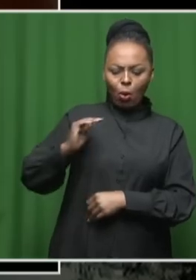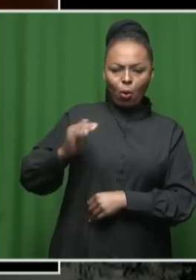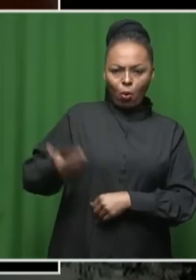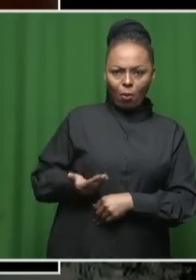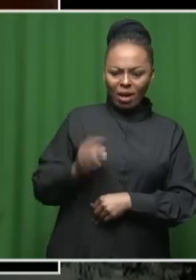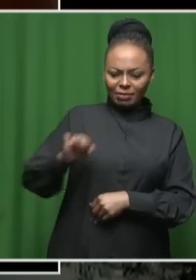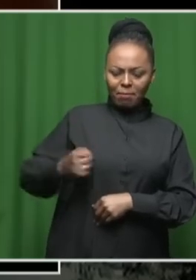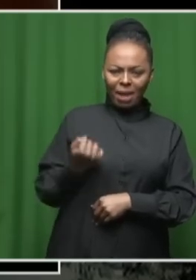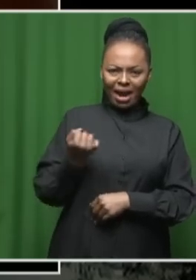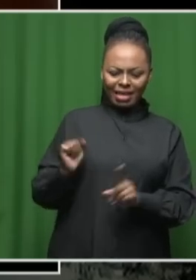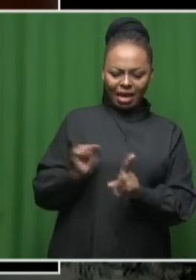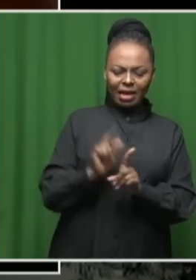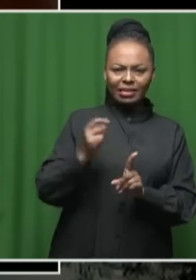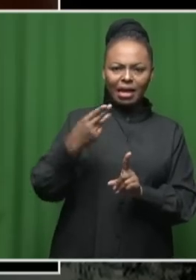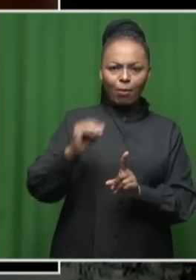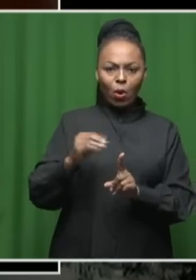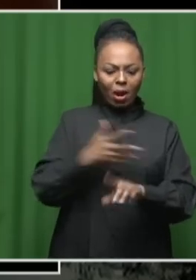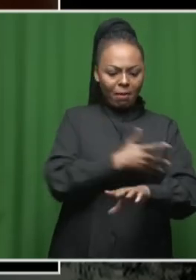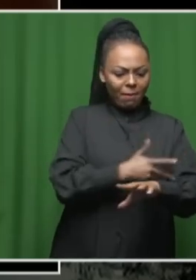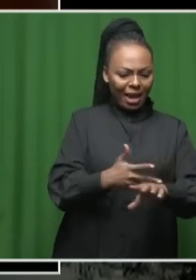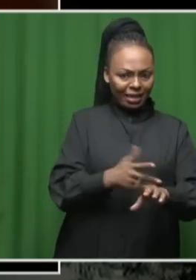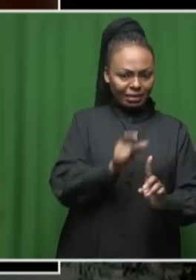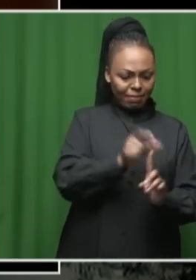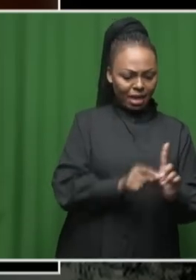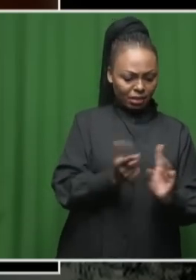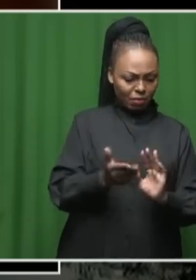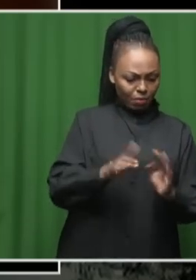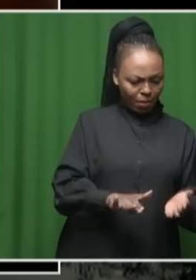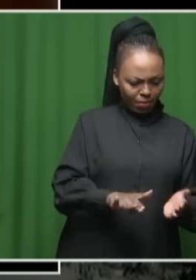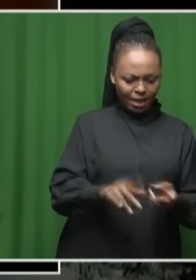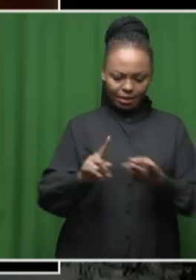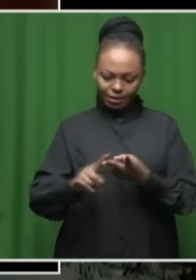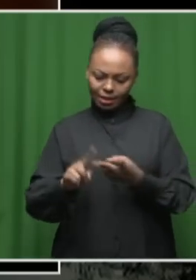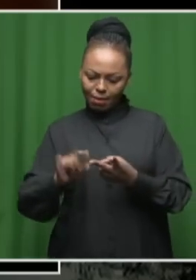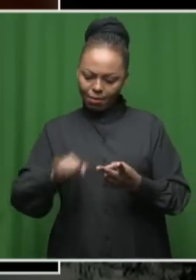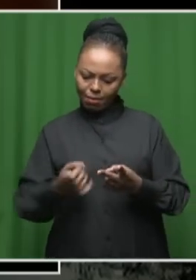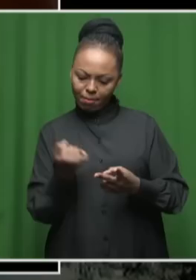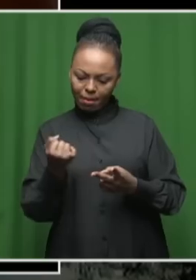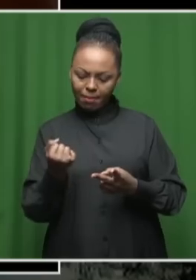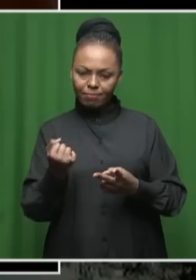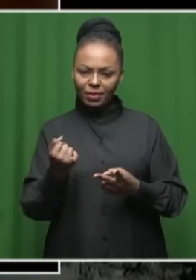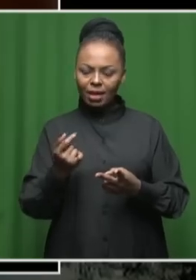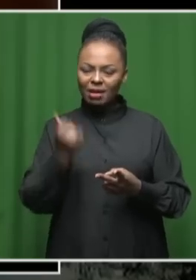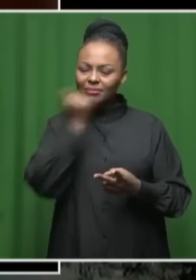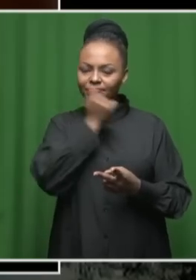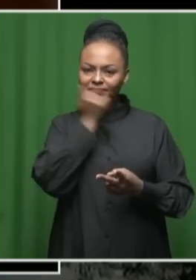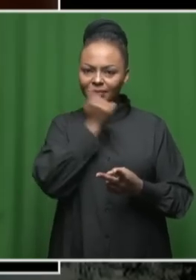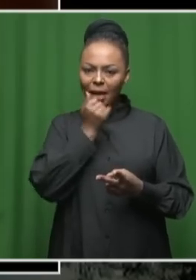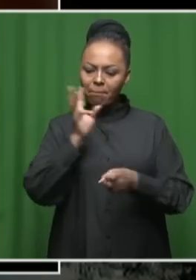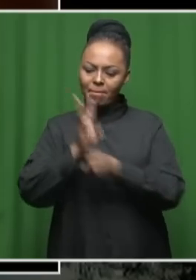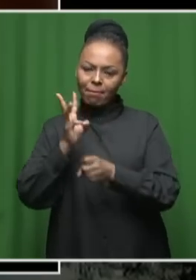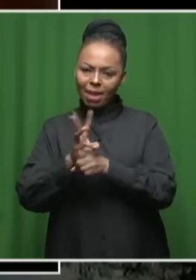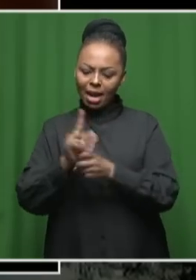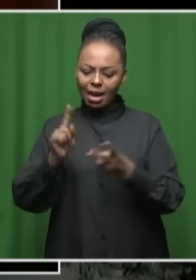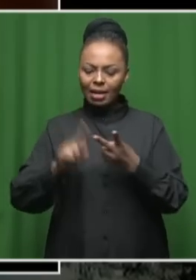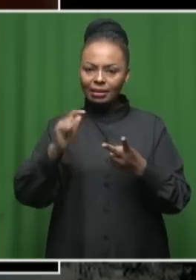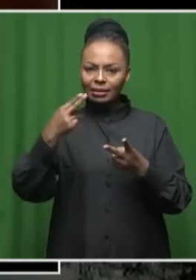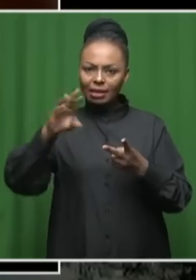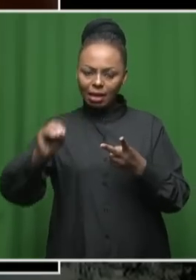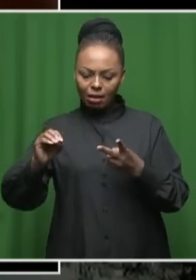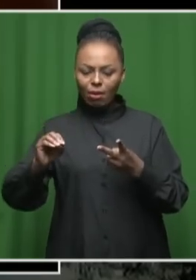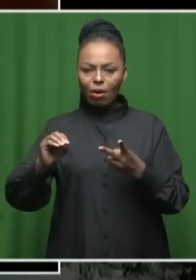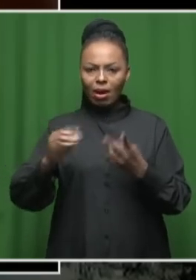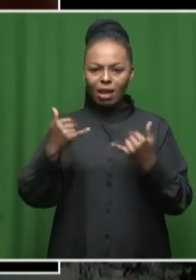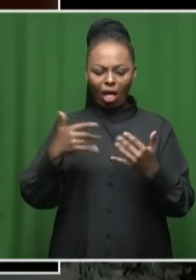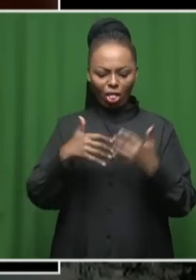mother, I mean, that's when one would imagine correctional services would have gone into full drive to investigate